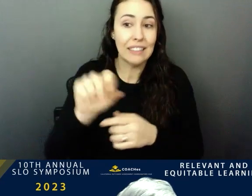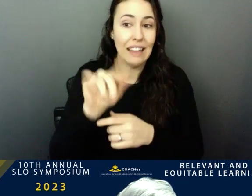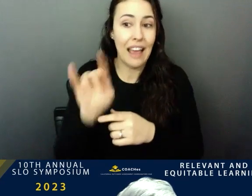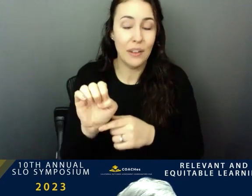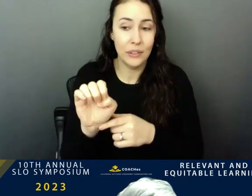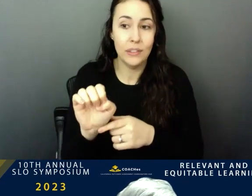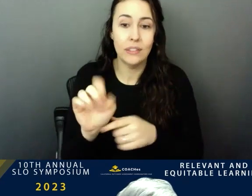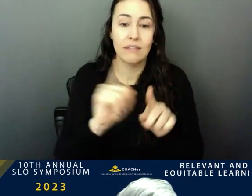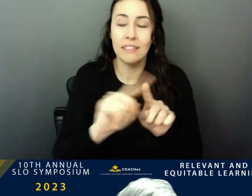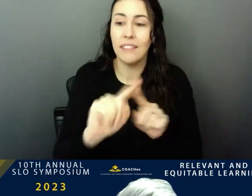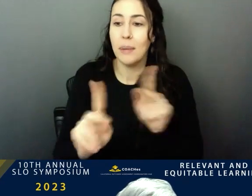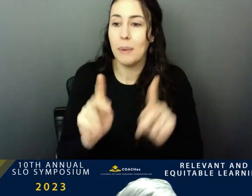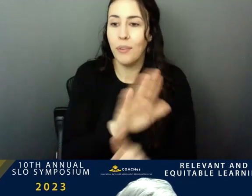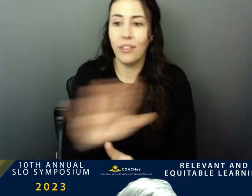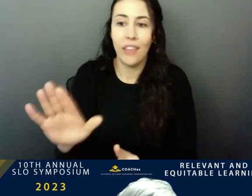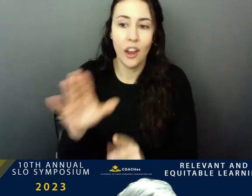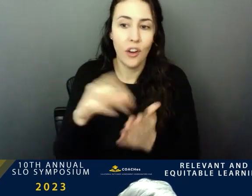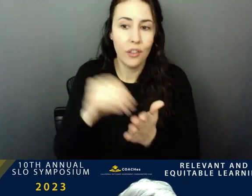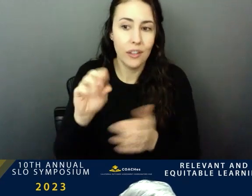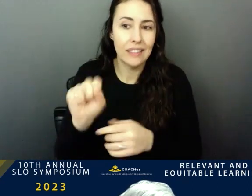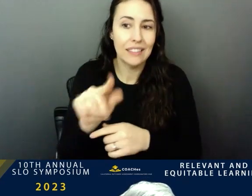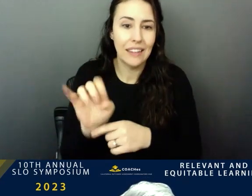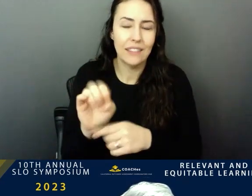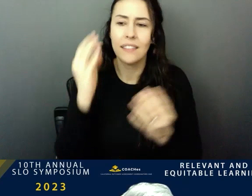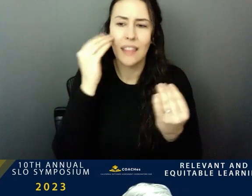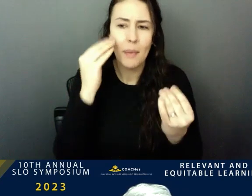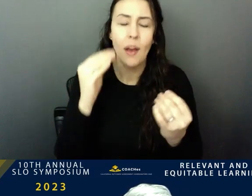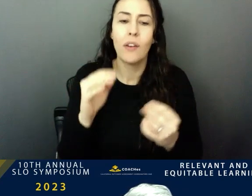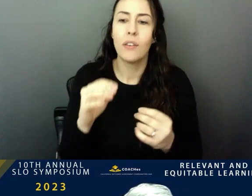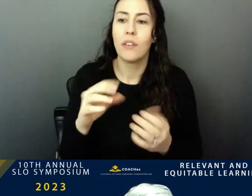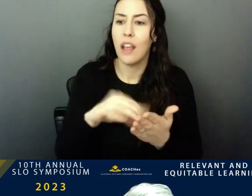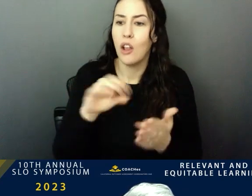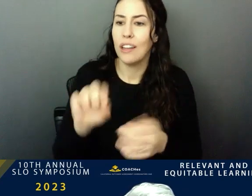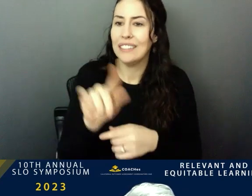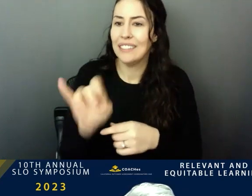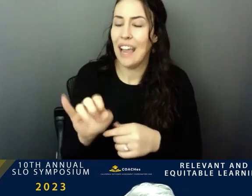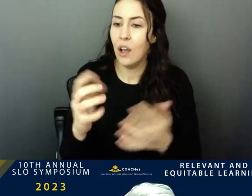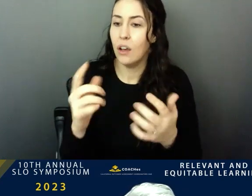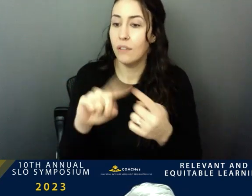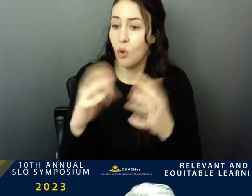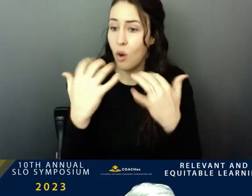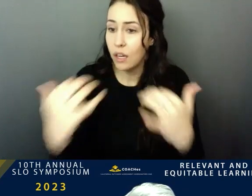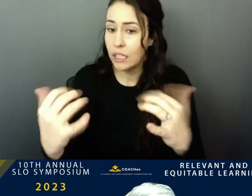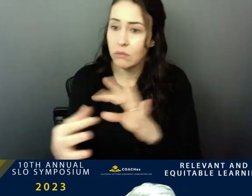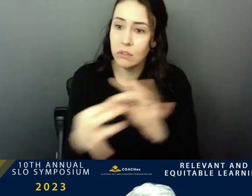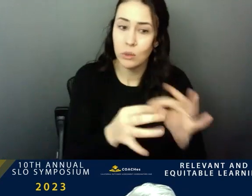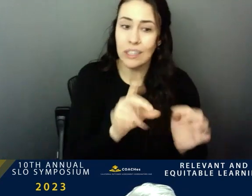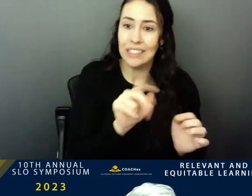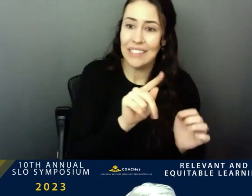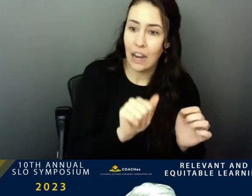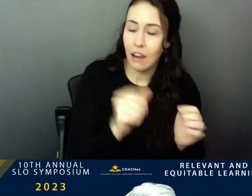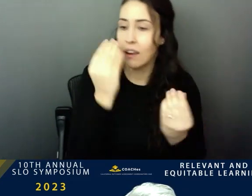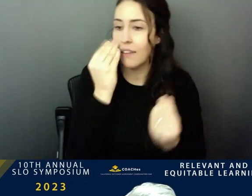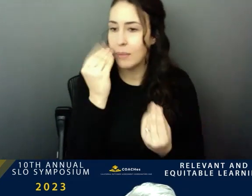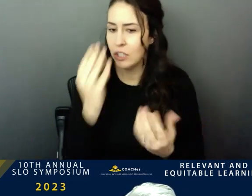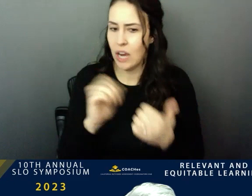is we talked to researchers about, think about the learning styles of your audience in relation to data and information. How are you sharing that in a way where